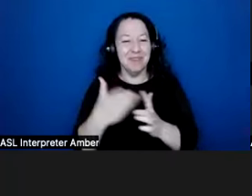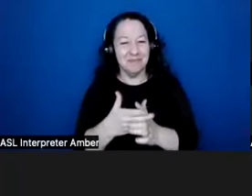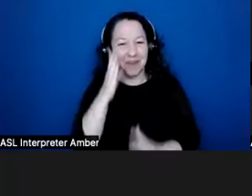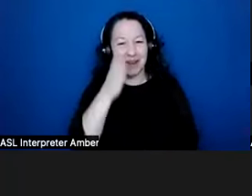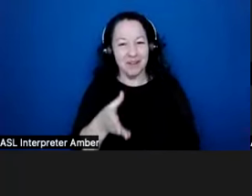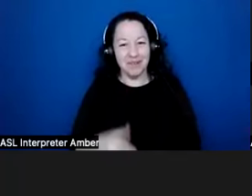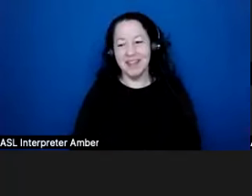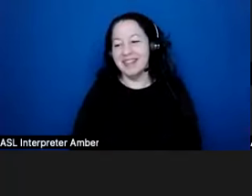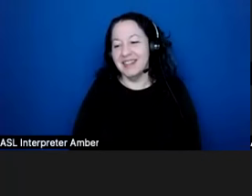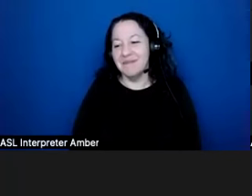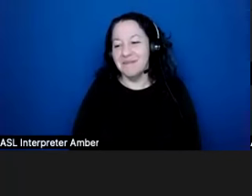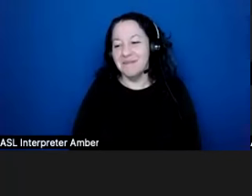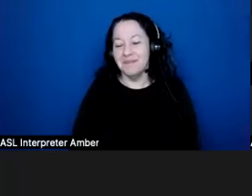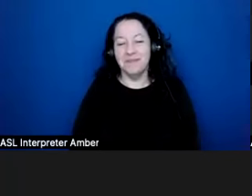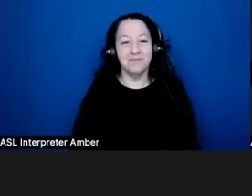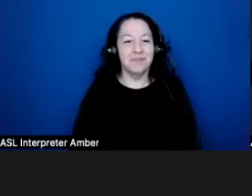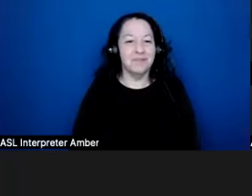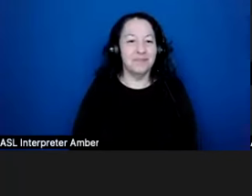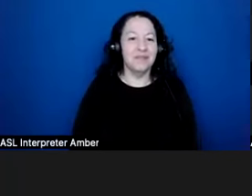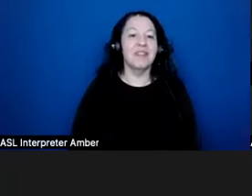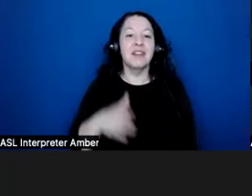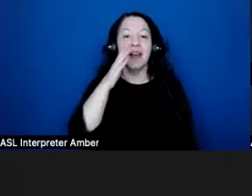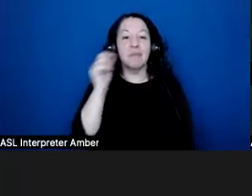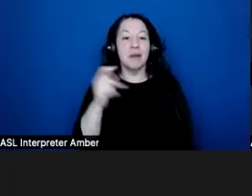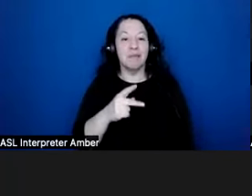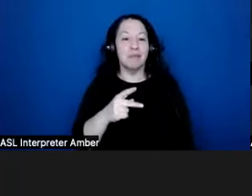and we'll come back here at